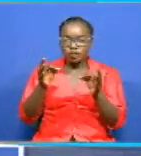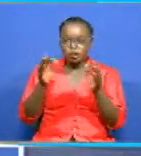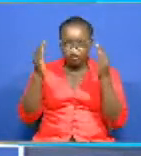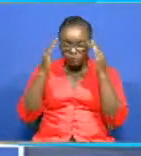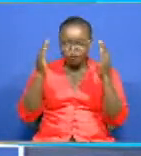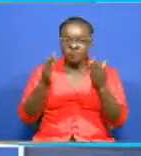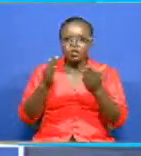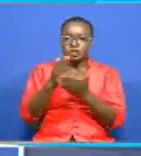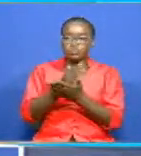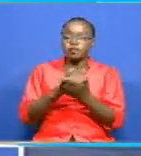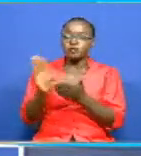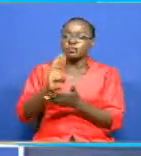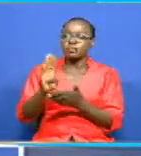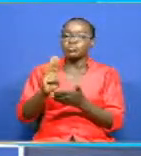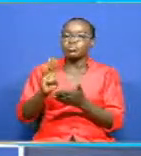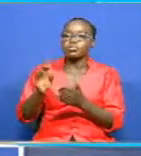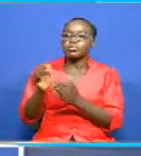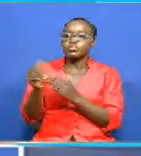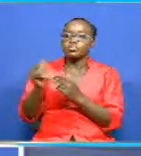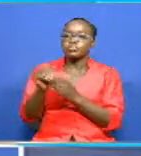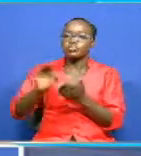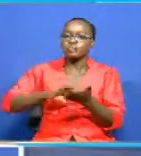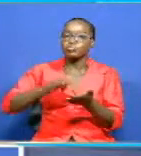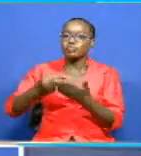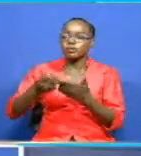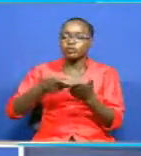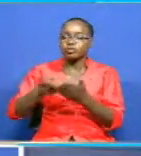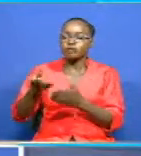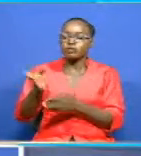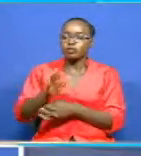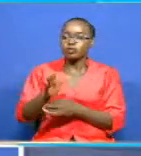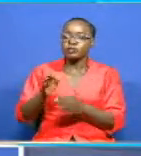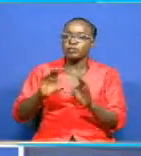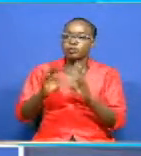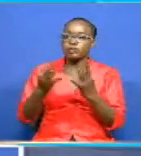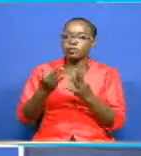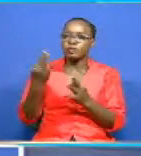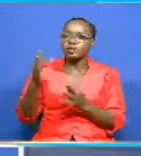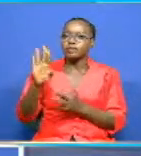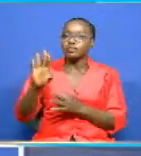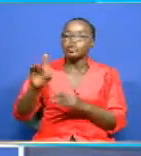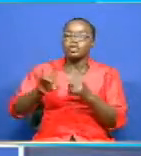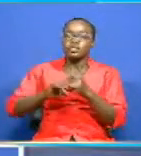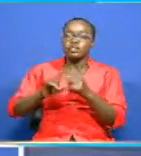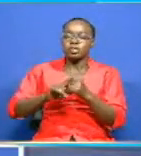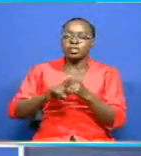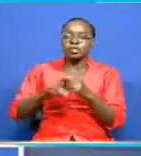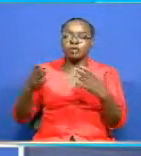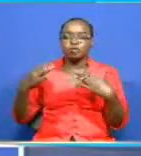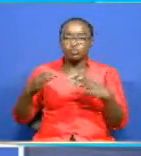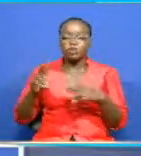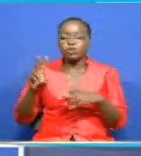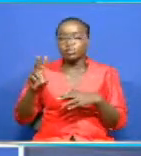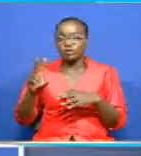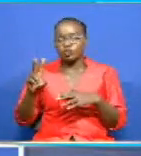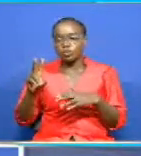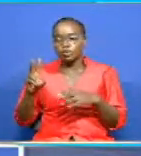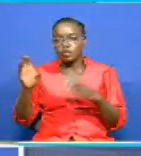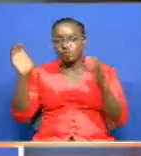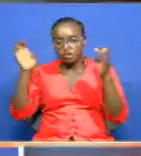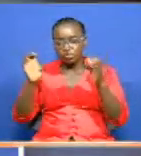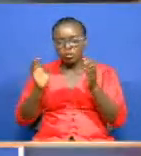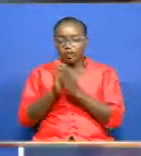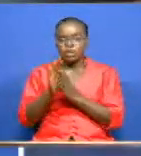a $500 million fund to compensate families of the 346 victims in the two crashes in Ethiopia and